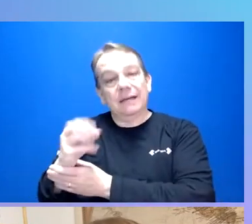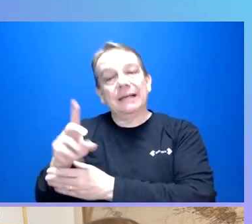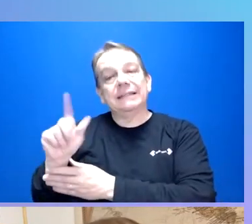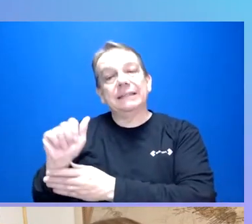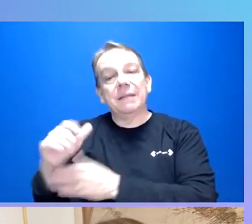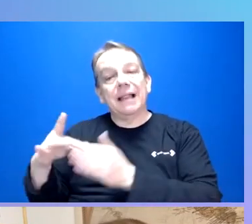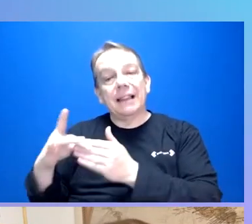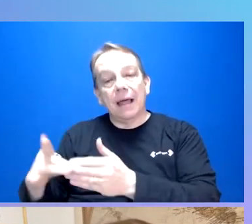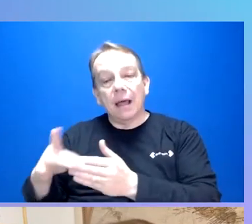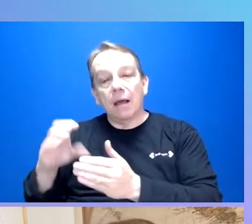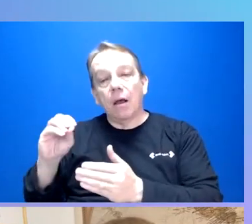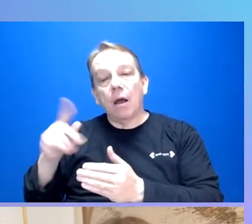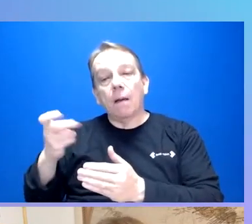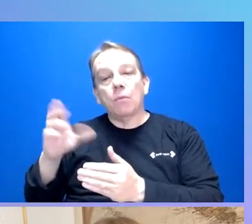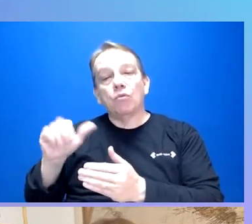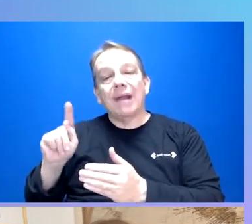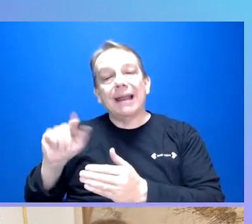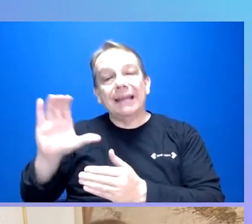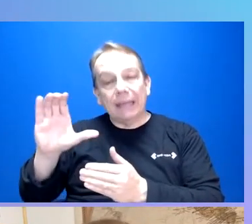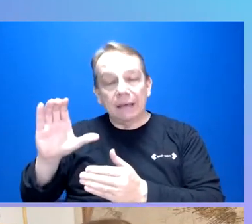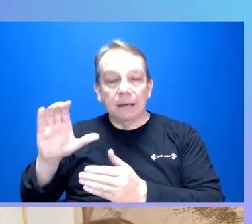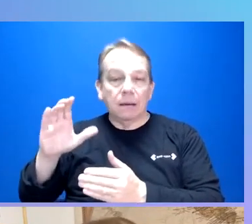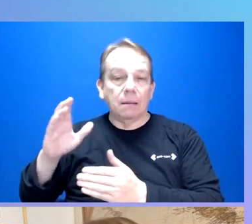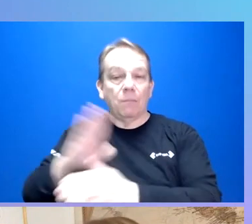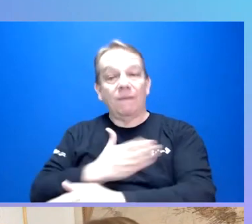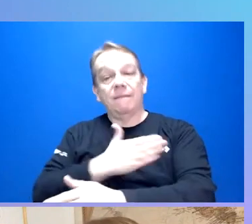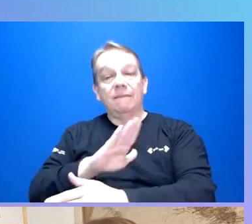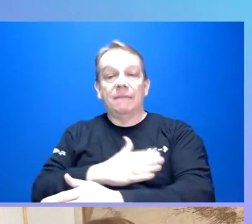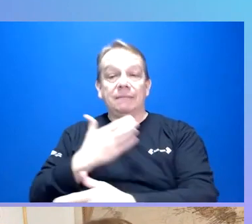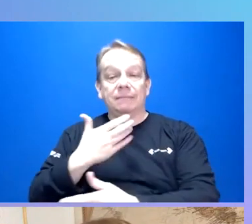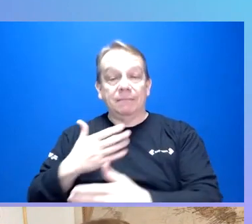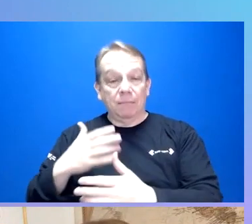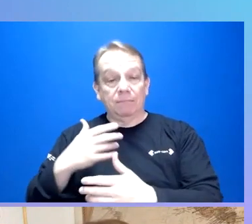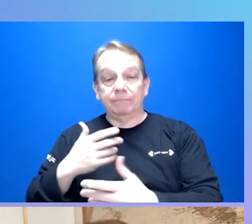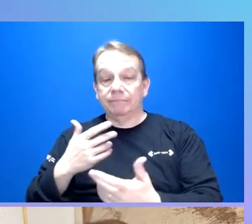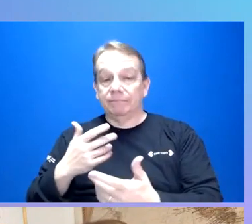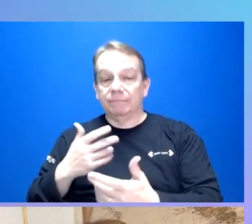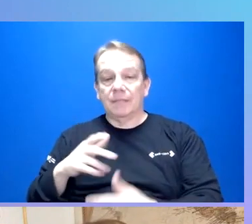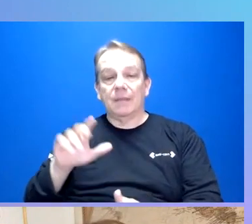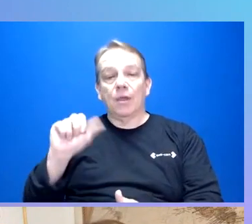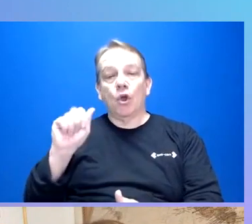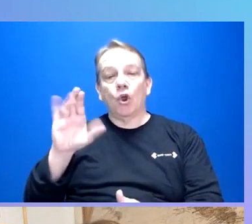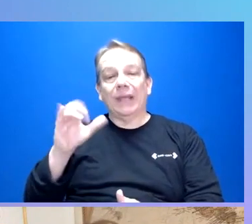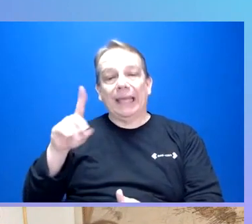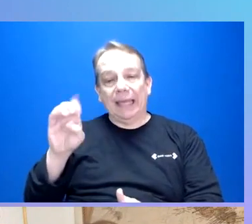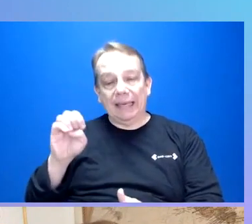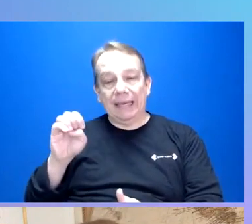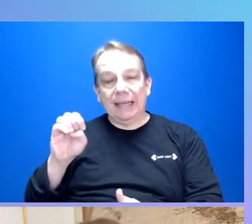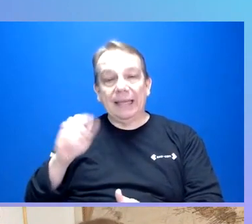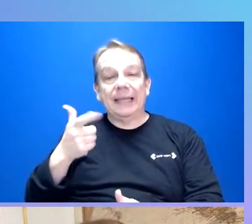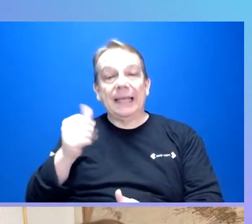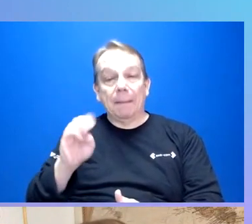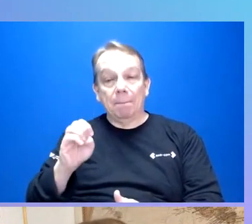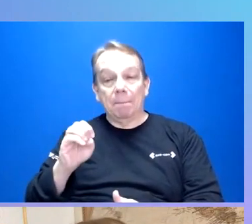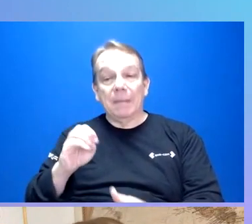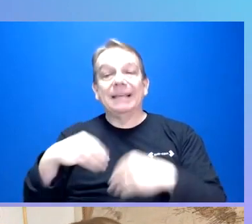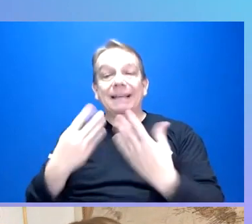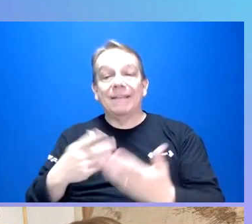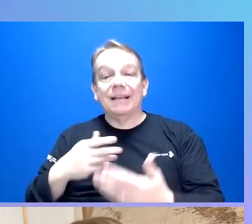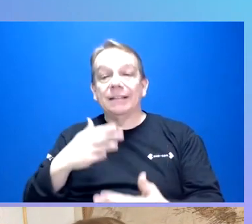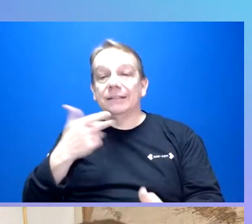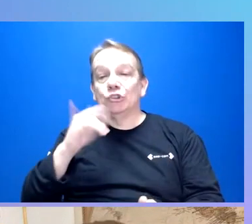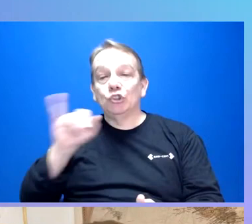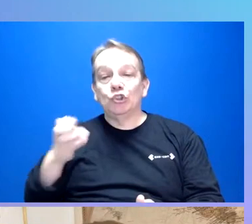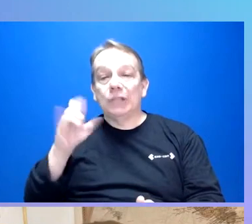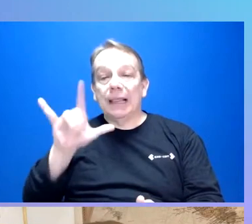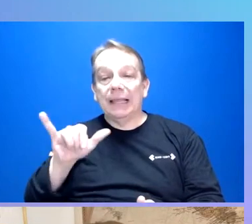disability-led operatic performance. We had an arcade game that dispensed jelly beans to taste and eat while also testing